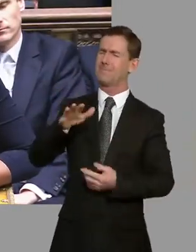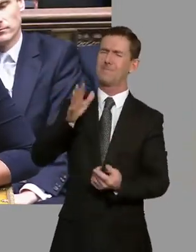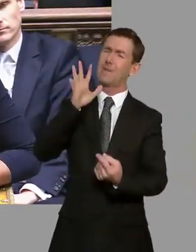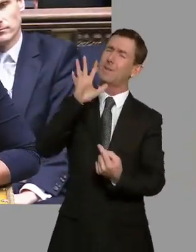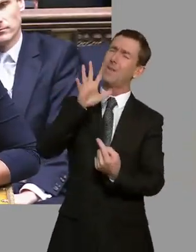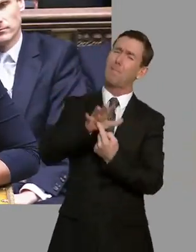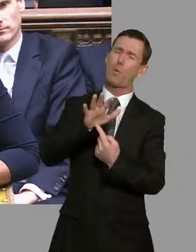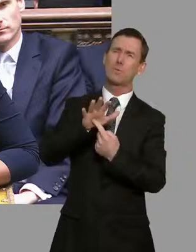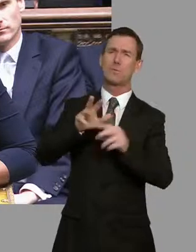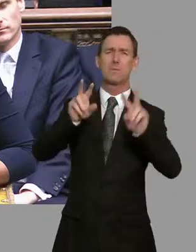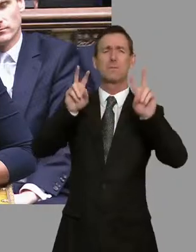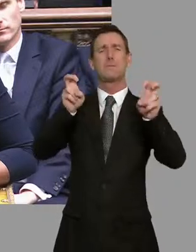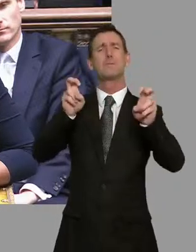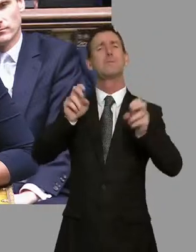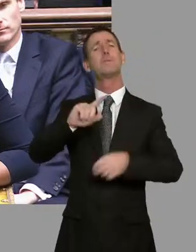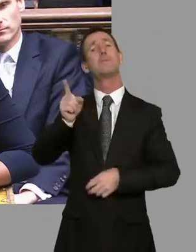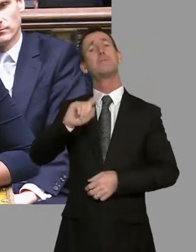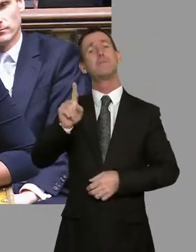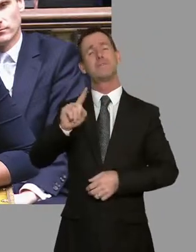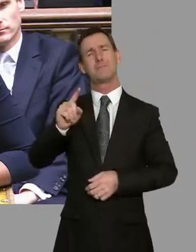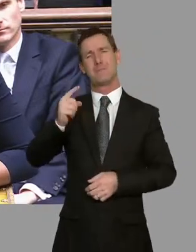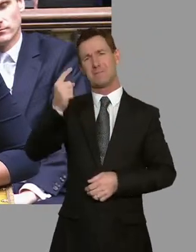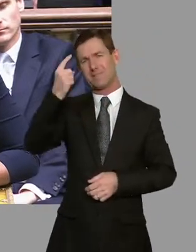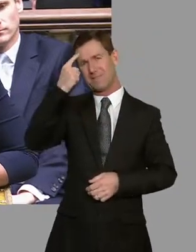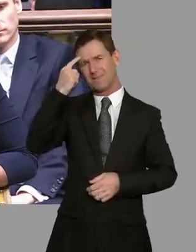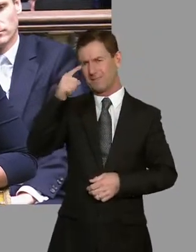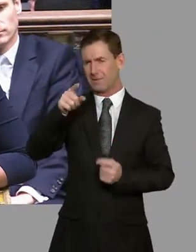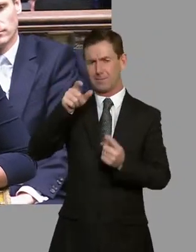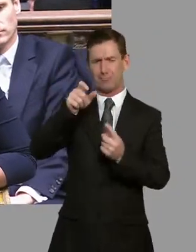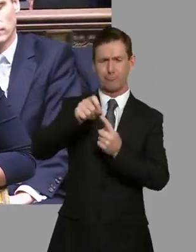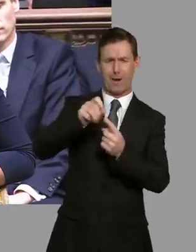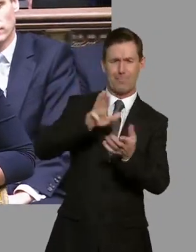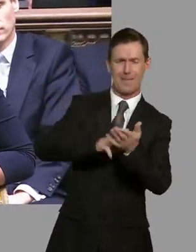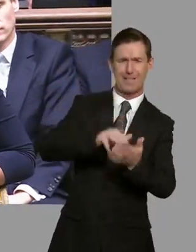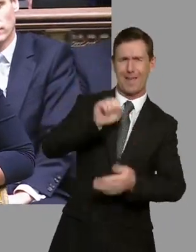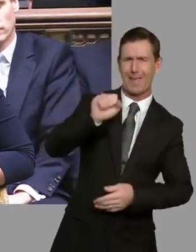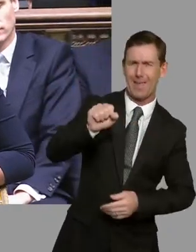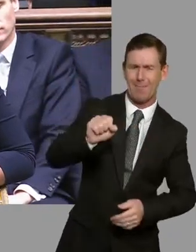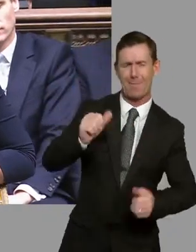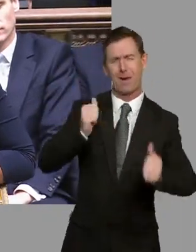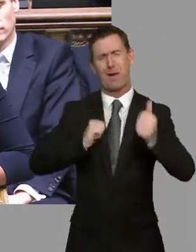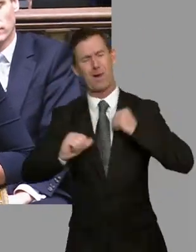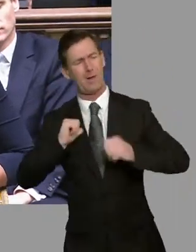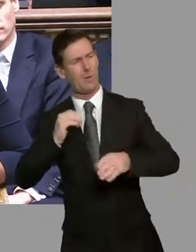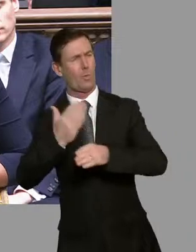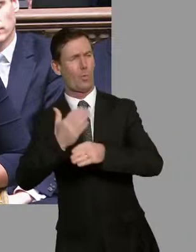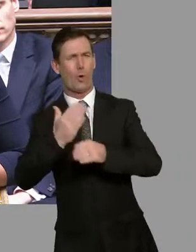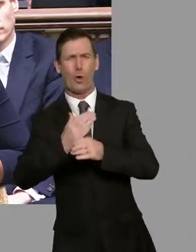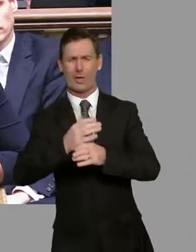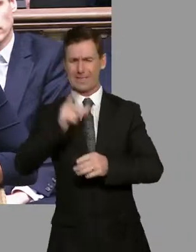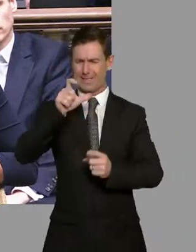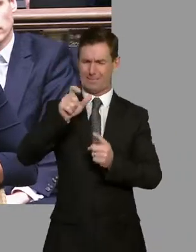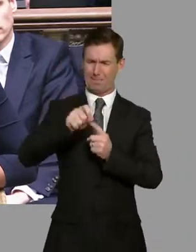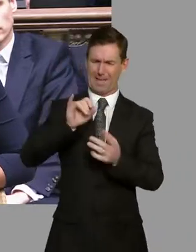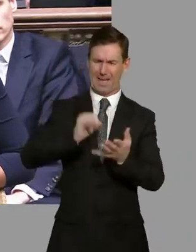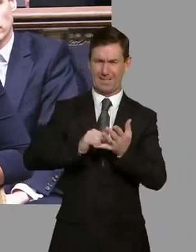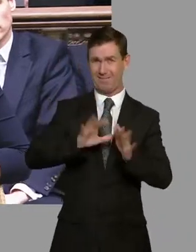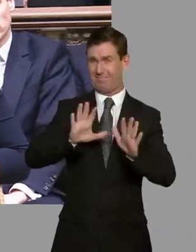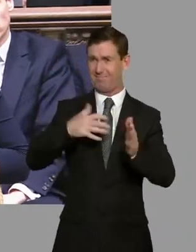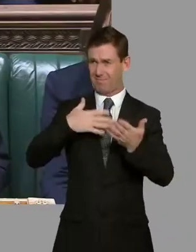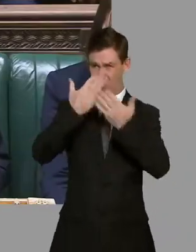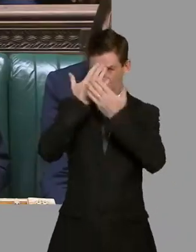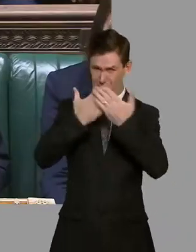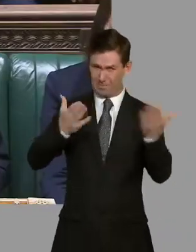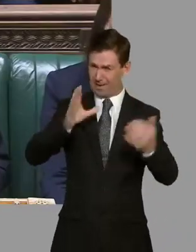the Prime Minister's work in the CPS. And I would say very respectfully to the Prime Minister, it's not about you, it is about the